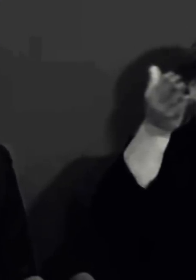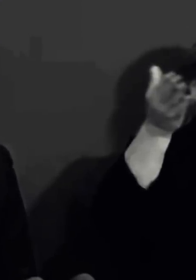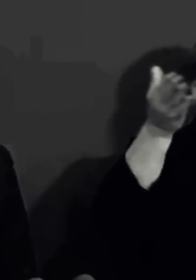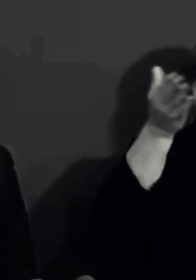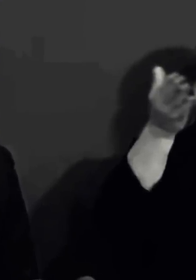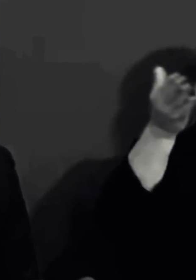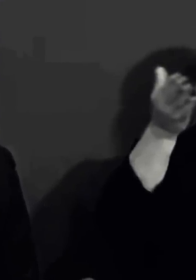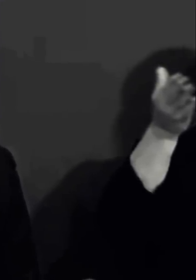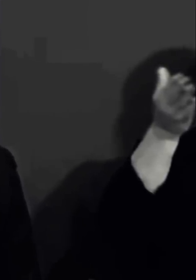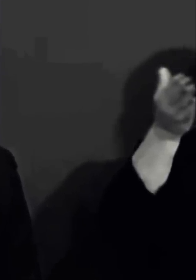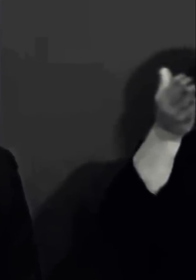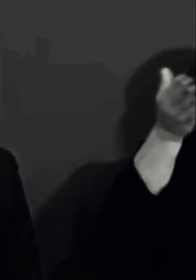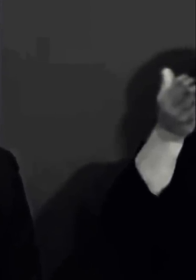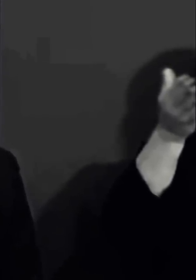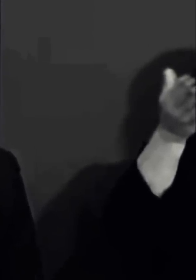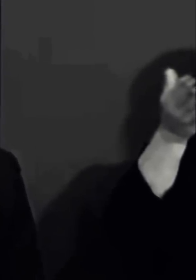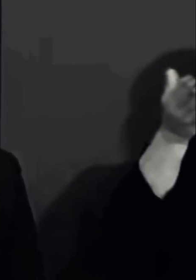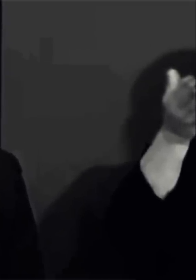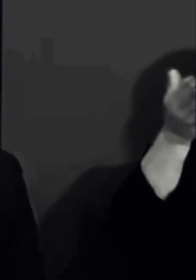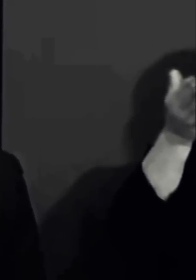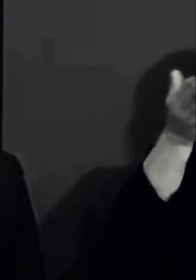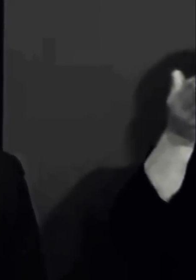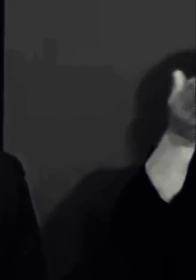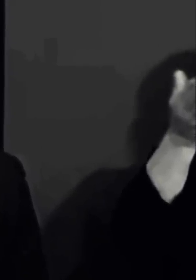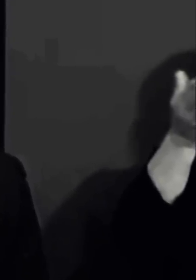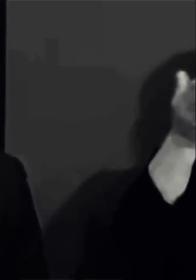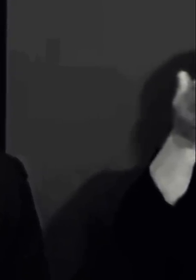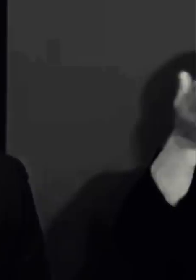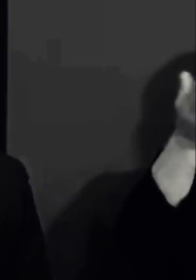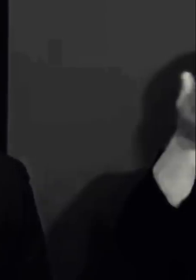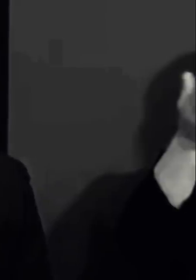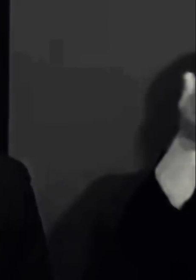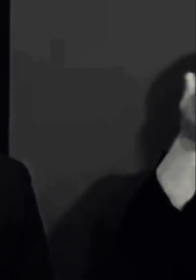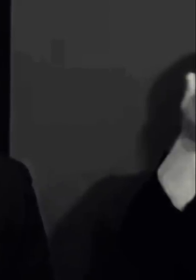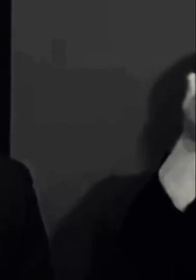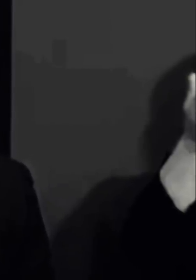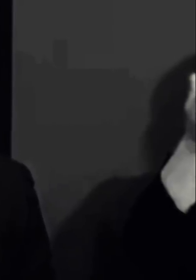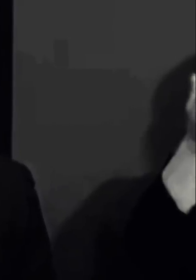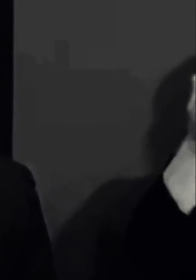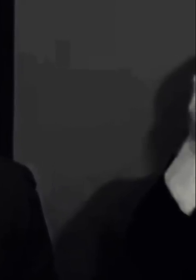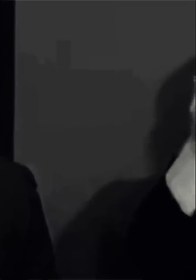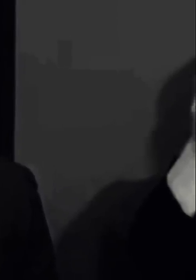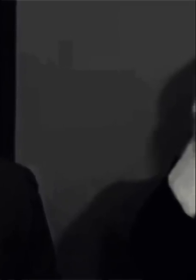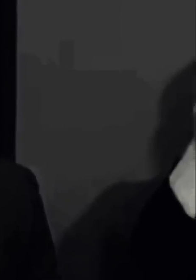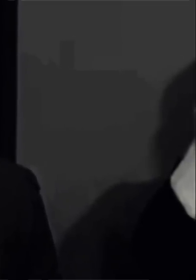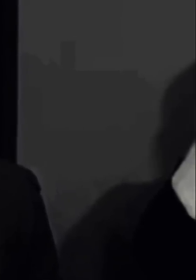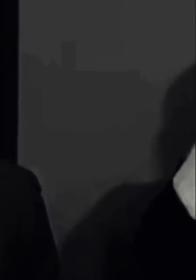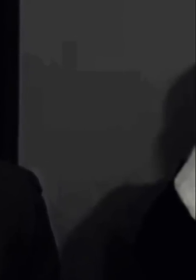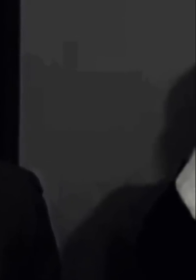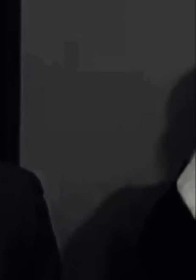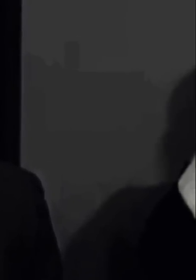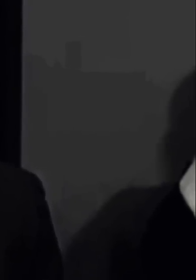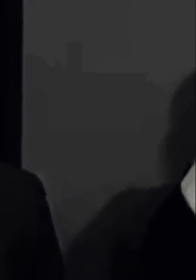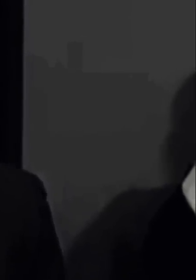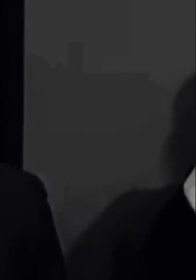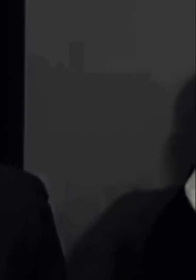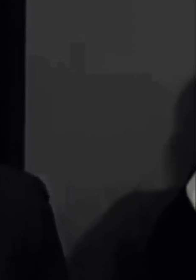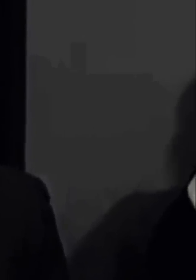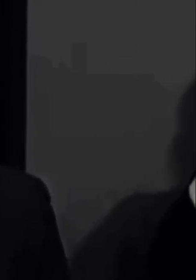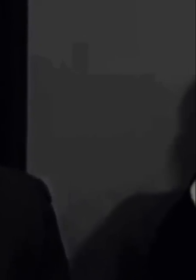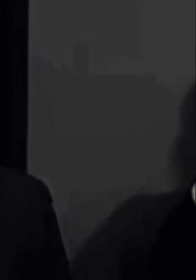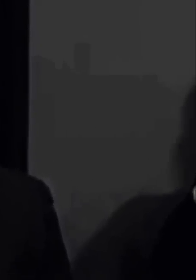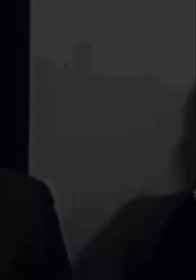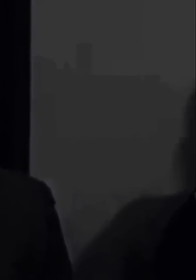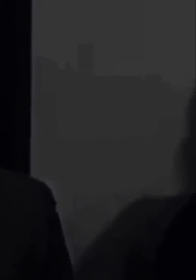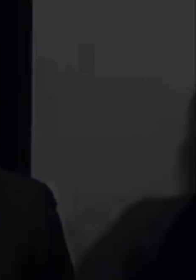Couldn't risk it. Ooh, it's too risky. And that's pretty much a year on from now. That's the attitude. I'm getting the